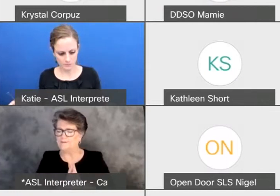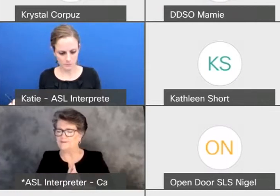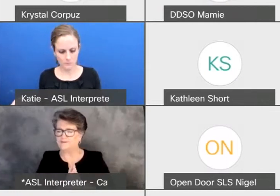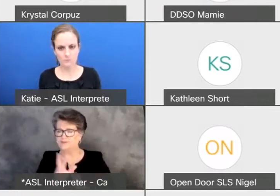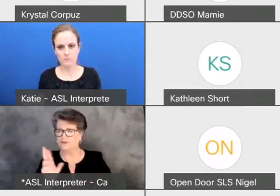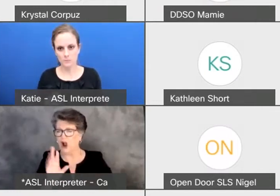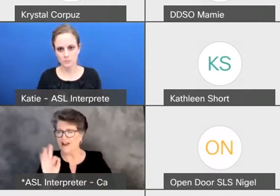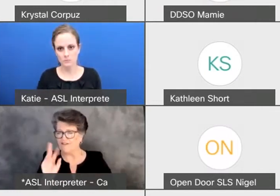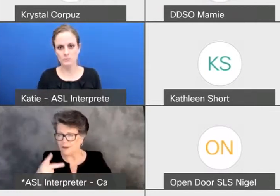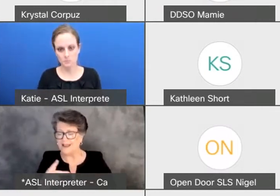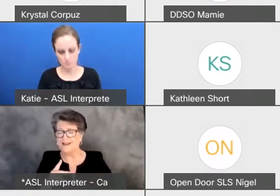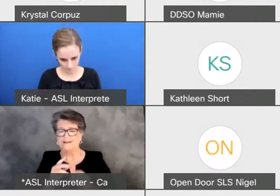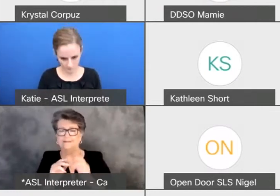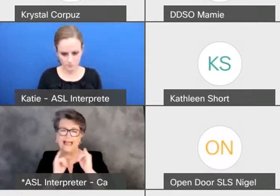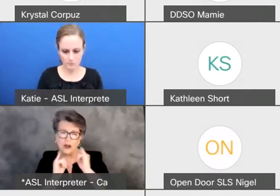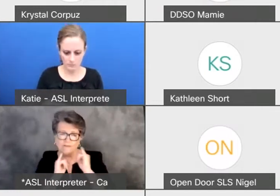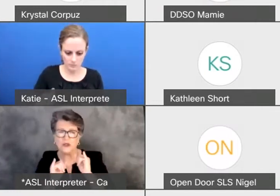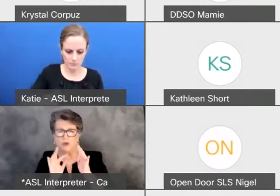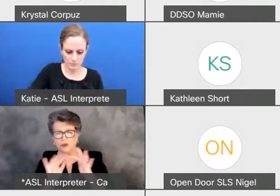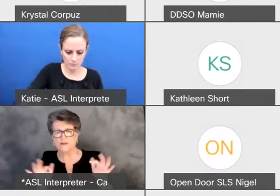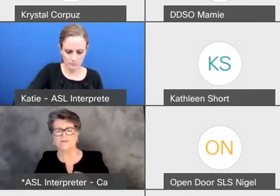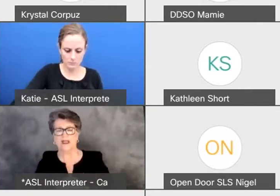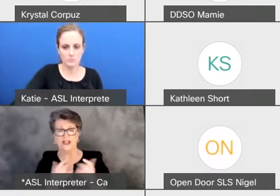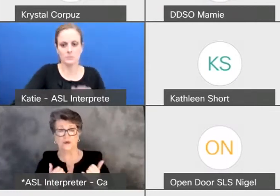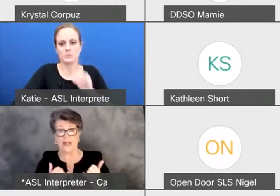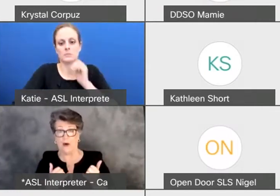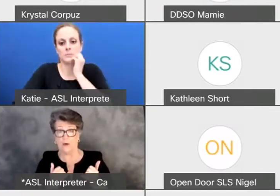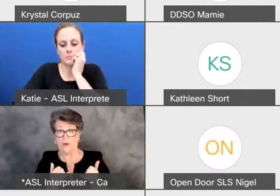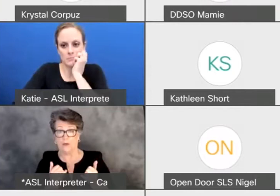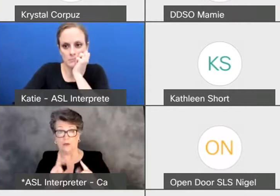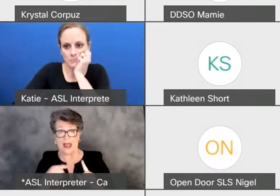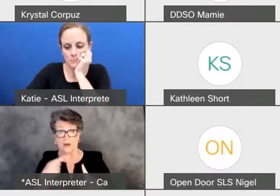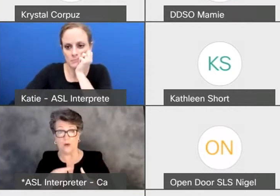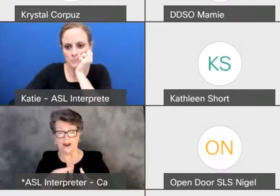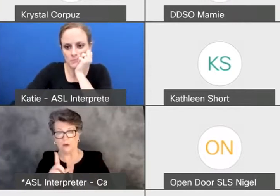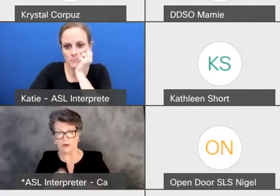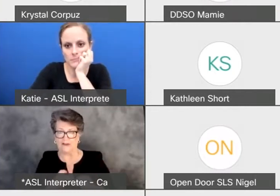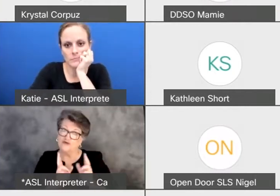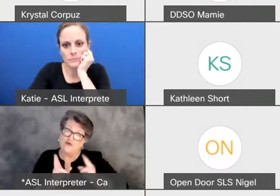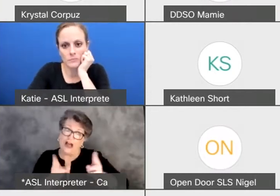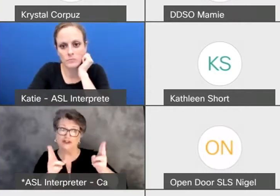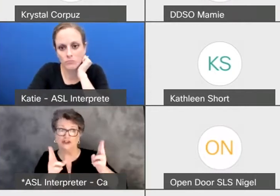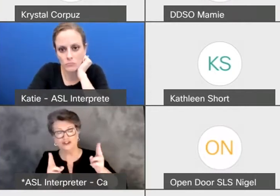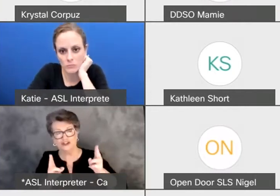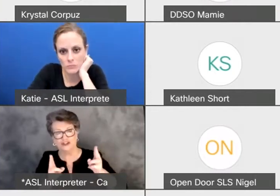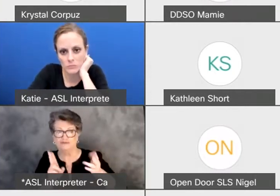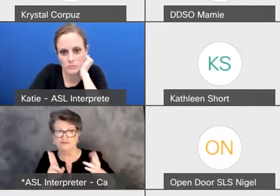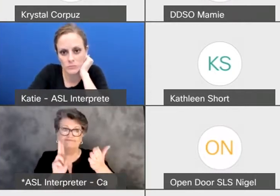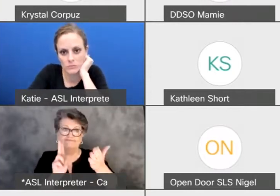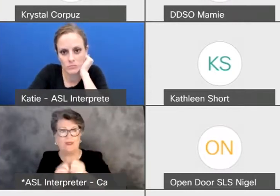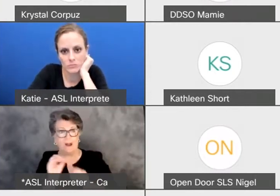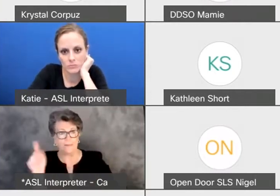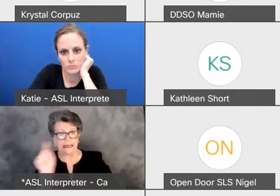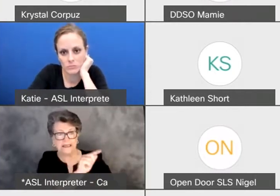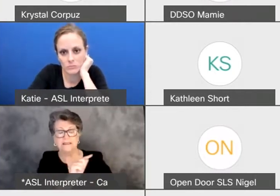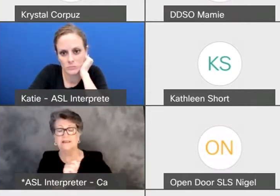RFPs, then we did interviews, and so now we're at a point where we have to rush to get into contract with these companies by